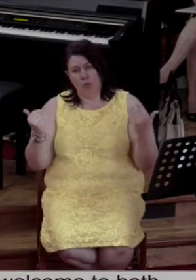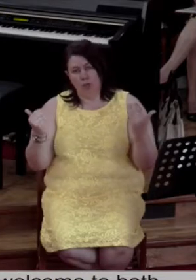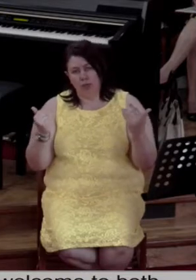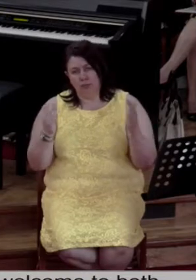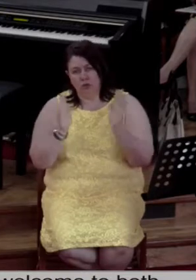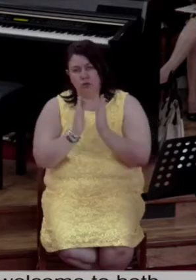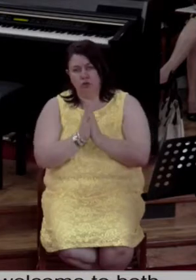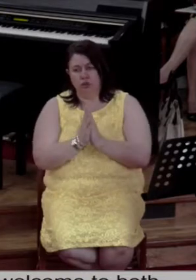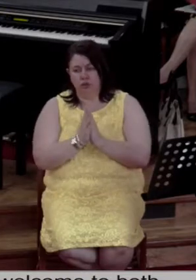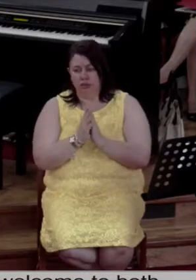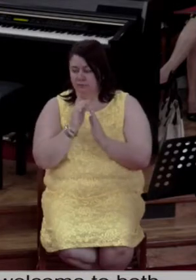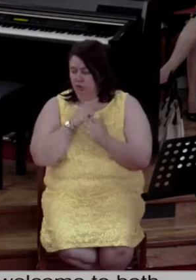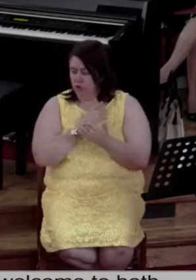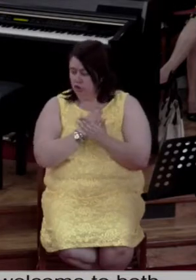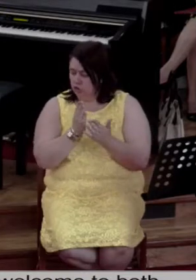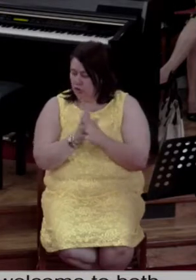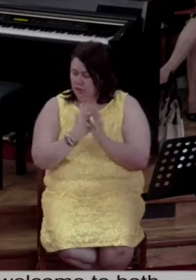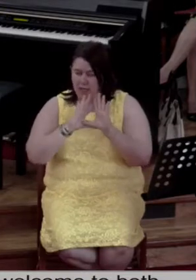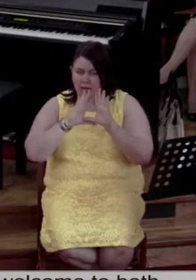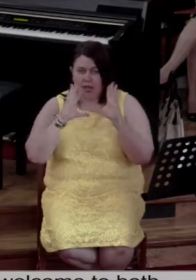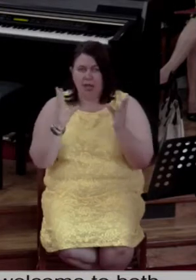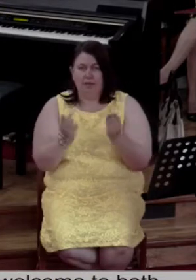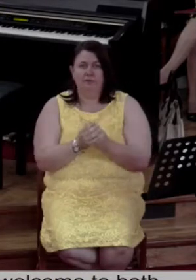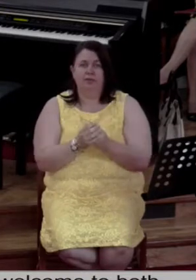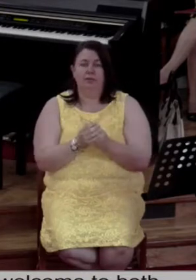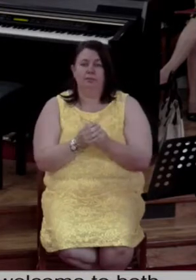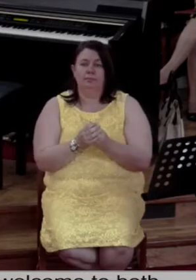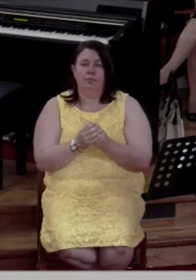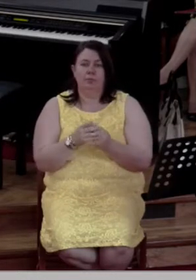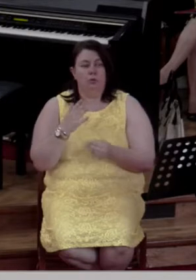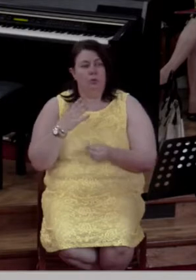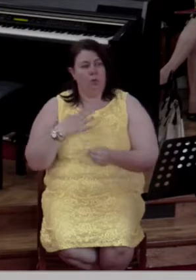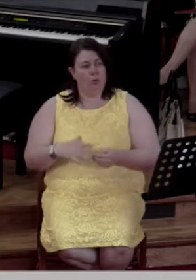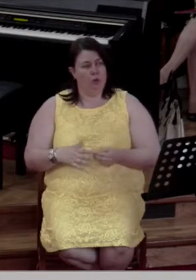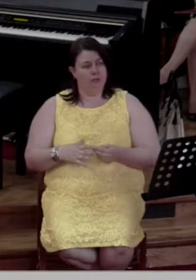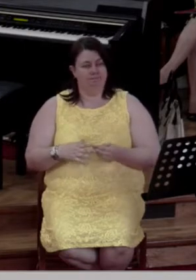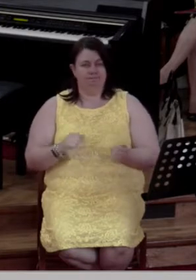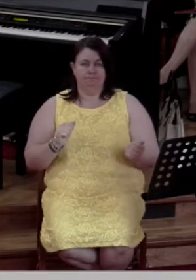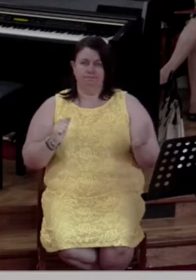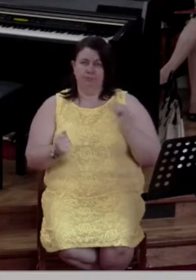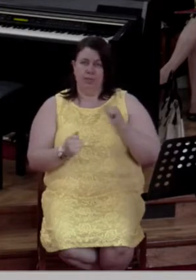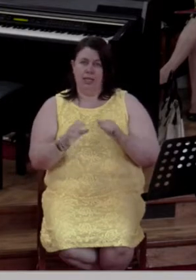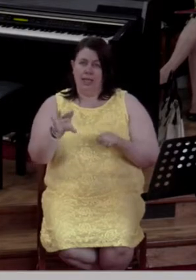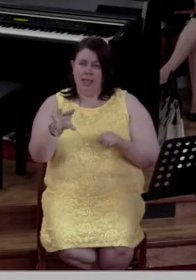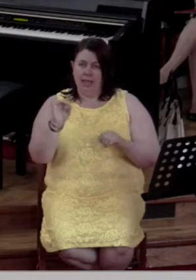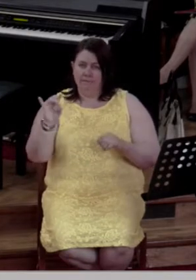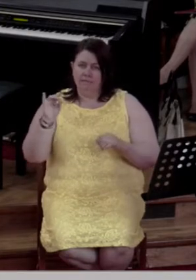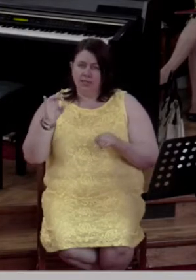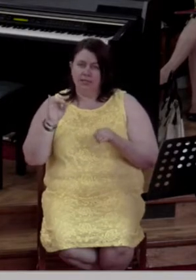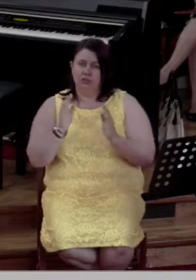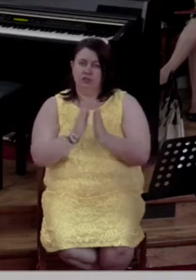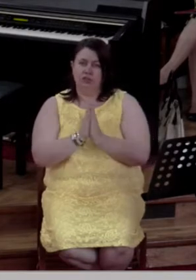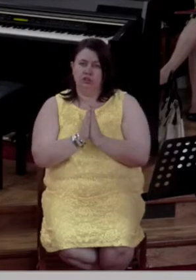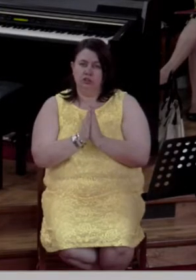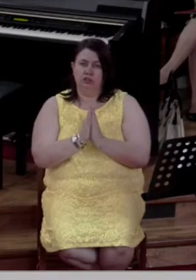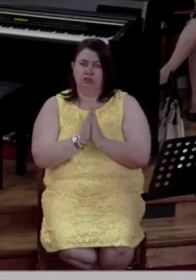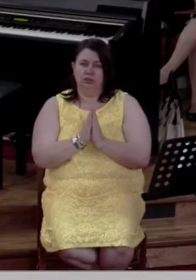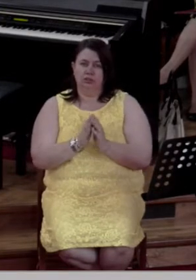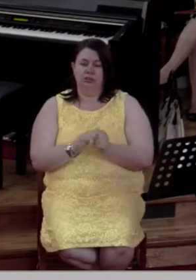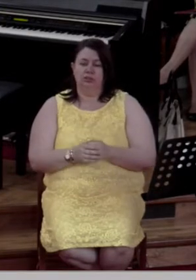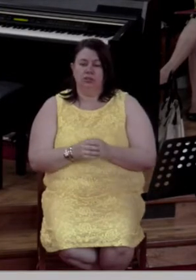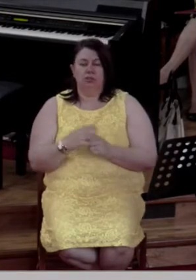come to share in all that we're doing. But we want to become more of an inviting church and take the opportunity